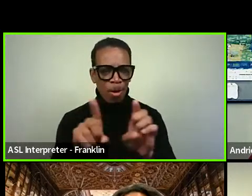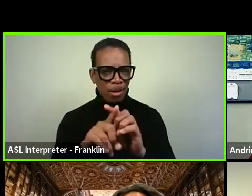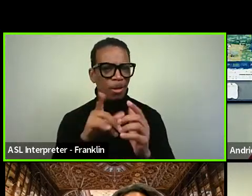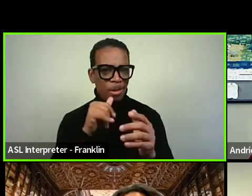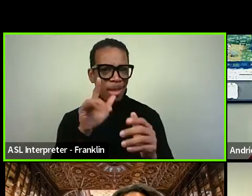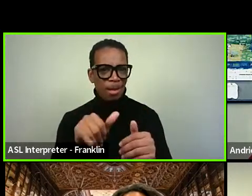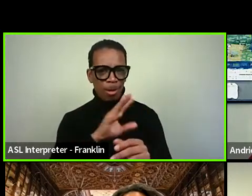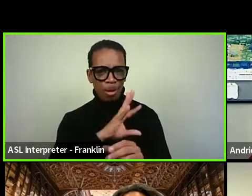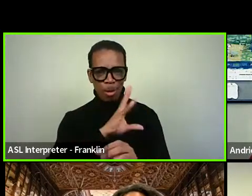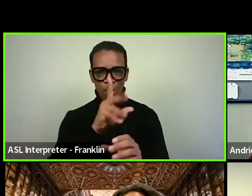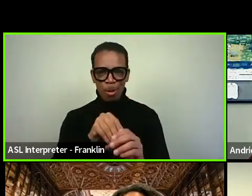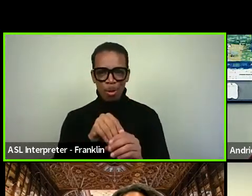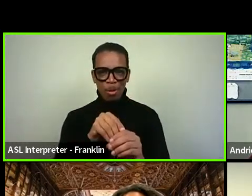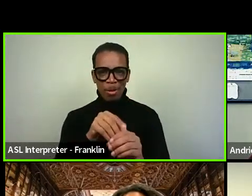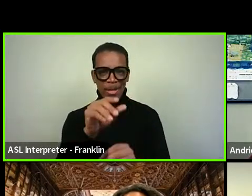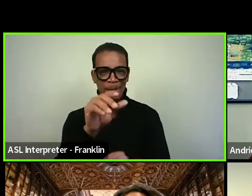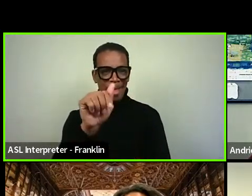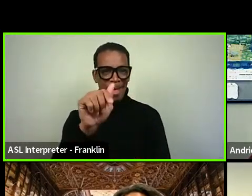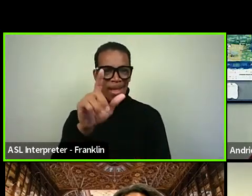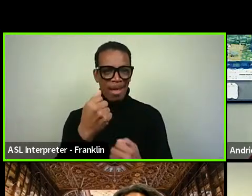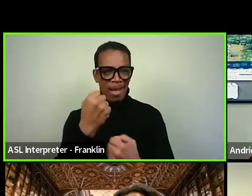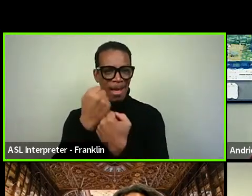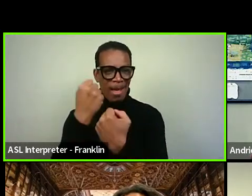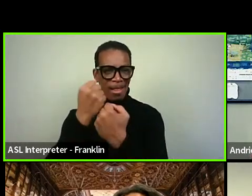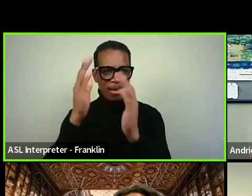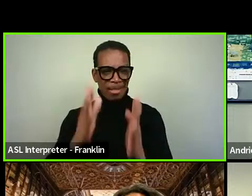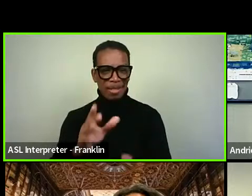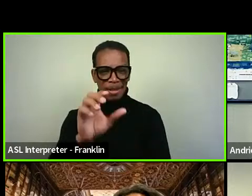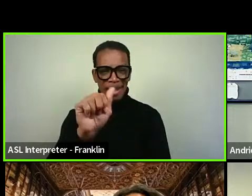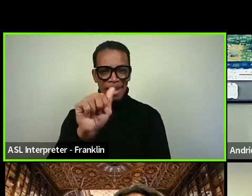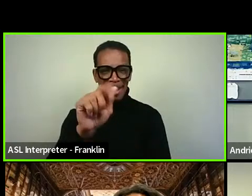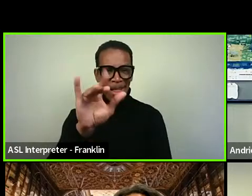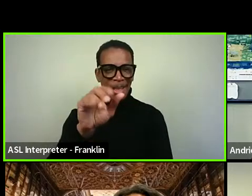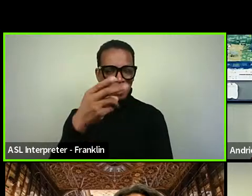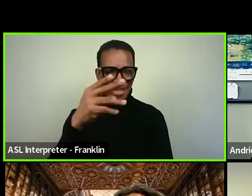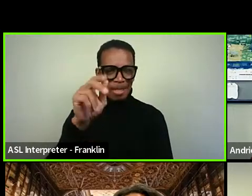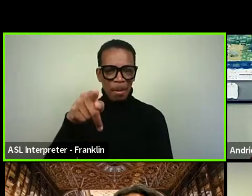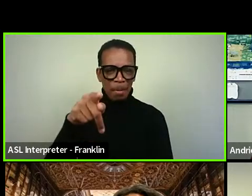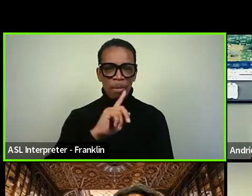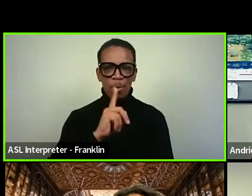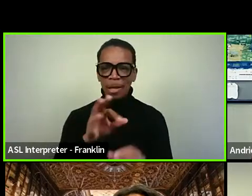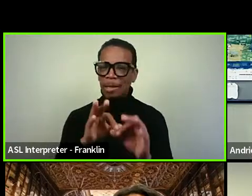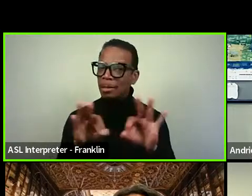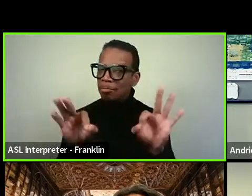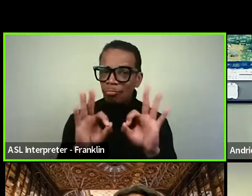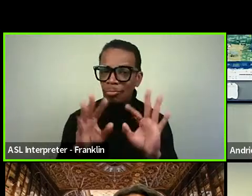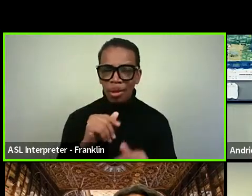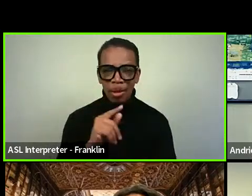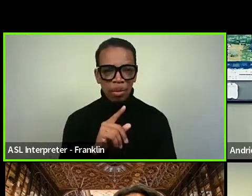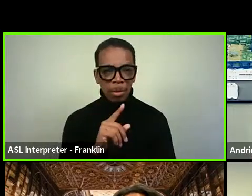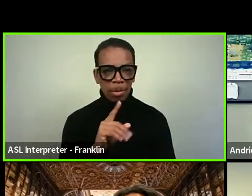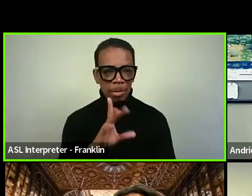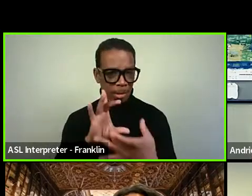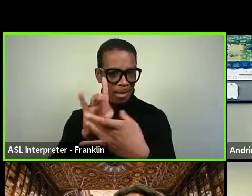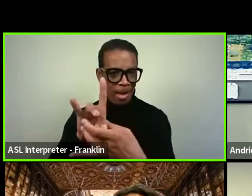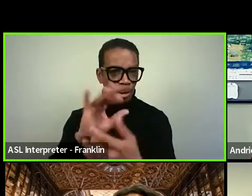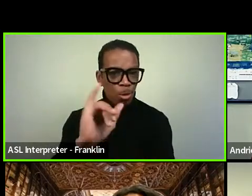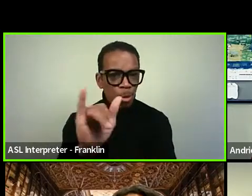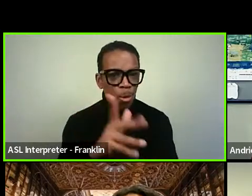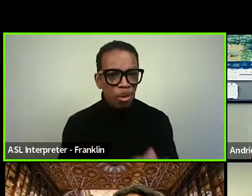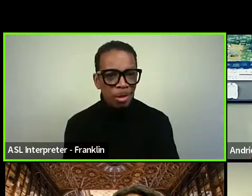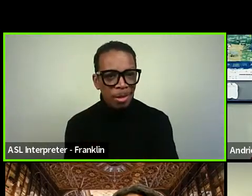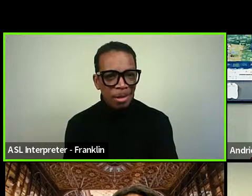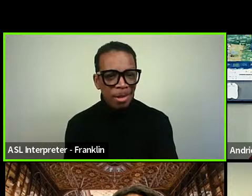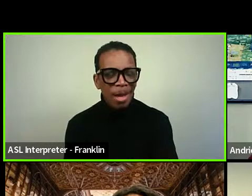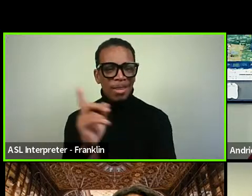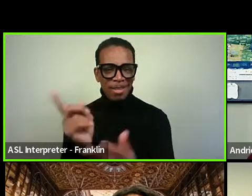could include allyship. Let's just say that we should really be clear. Allyship is a piece of that as well. Sometimes when we